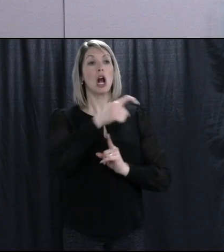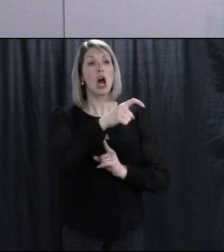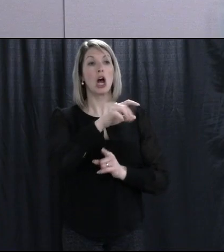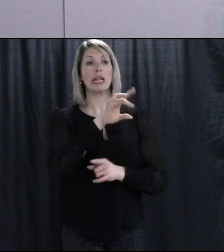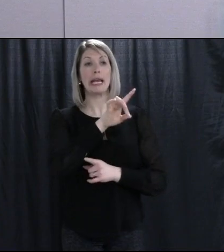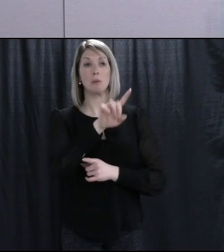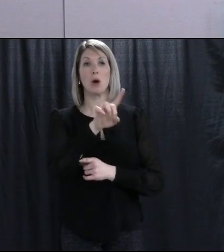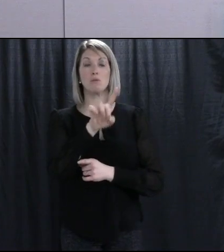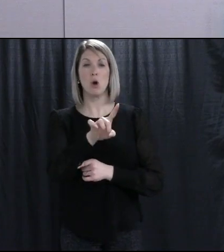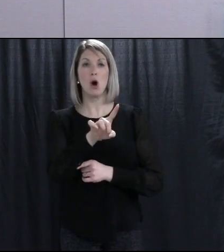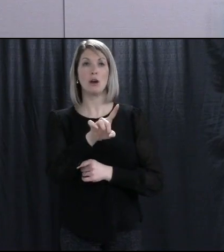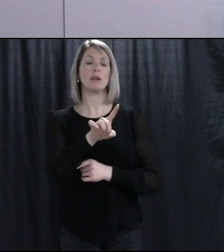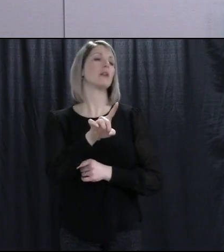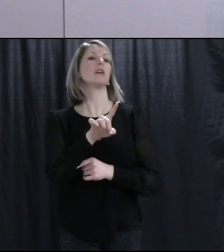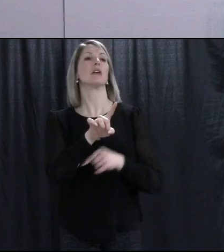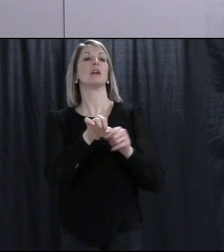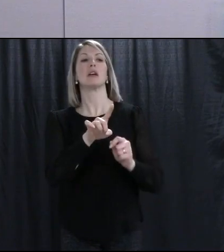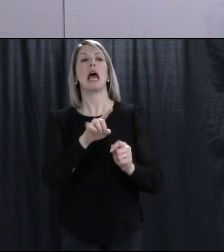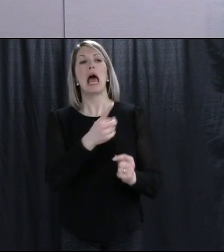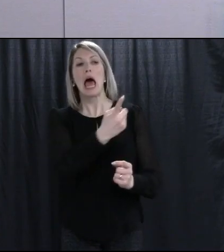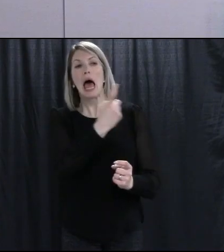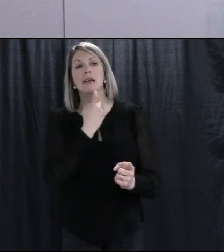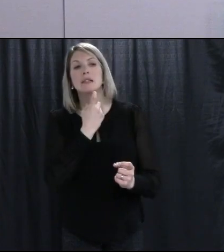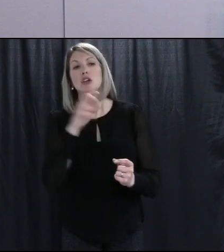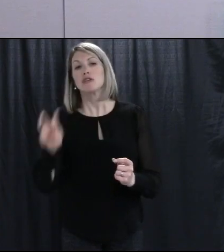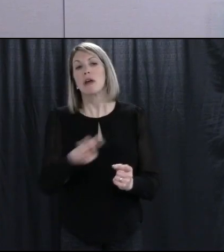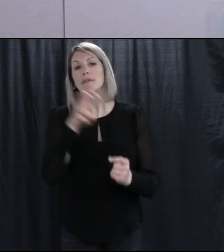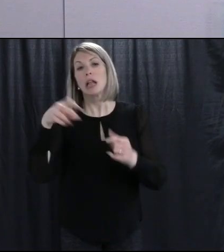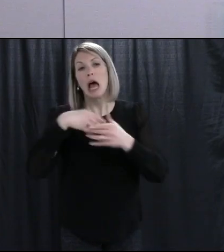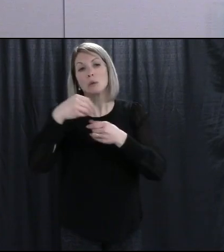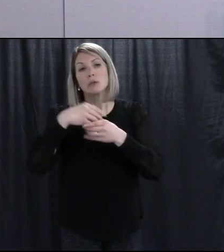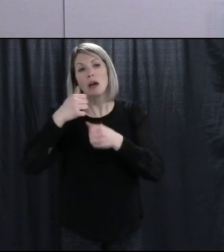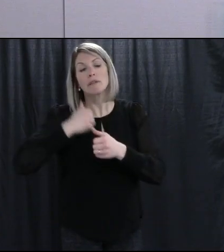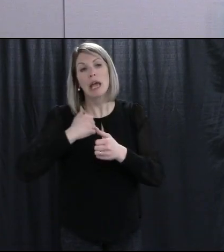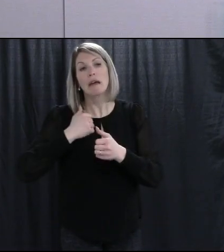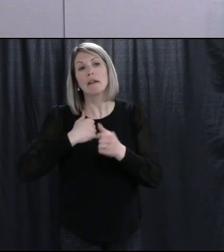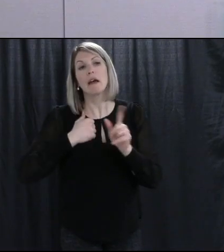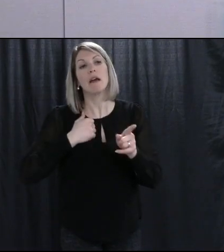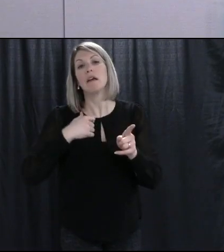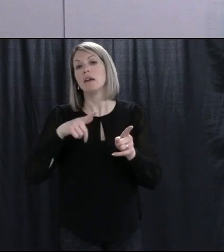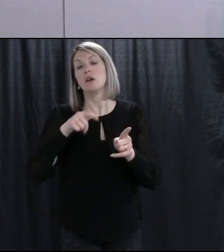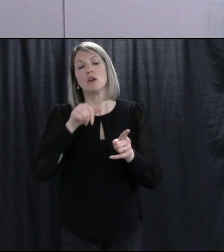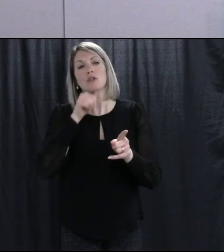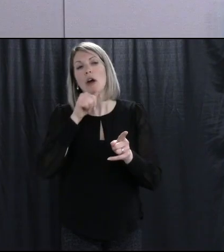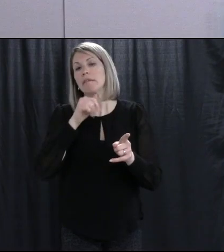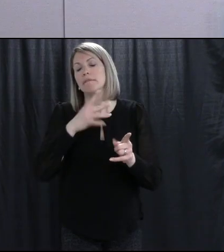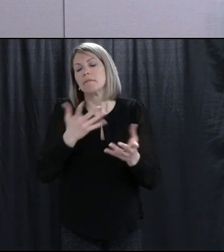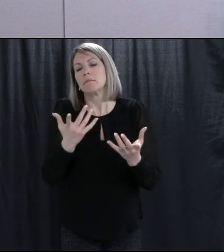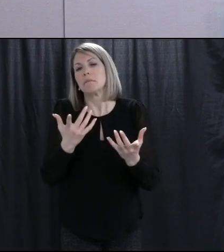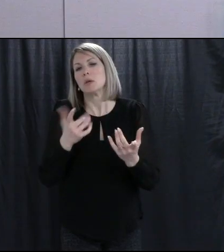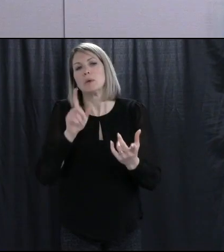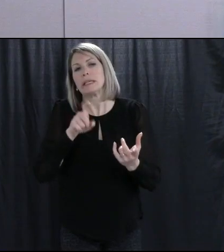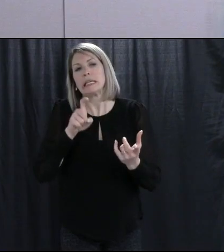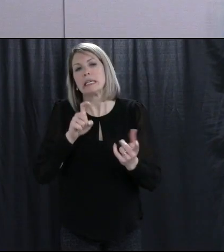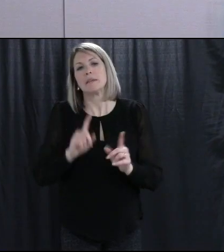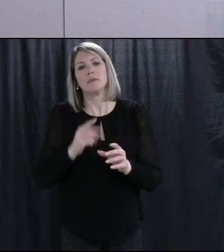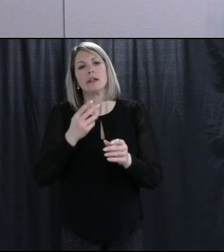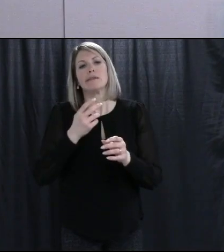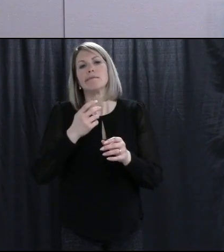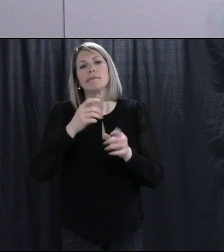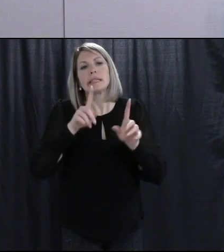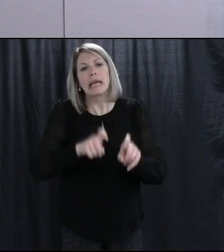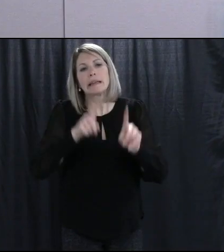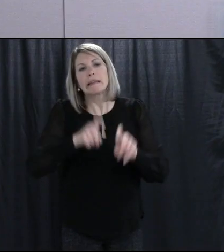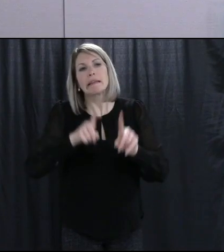travel internationally, you haven't had contact with someone who's tested positive, you don't need to be tested. What's stopping us from testing those people,